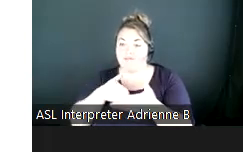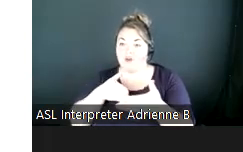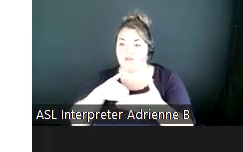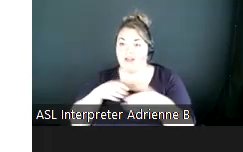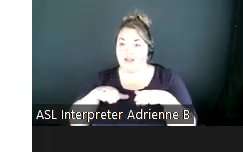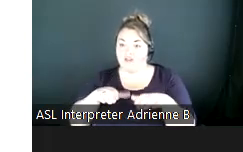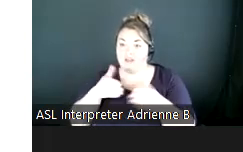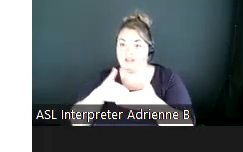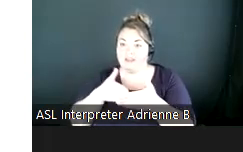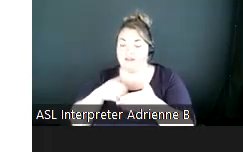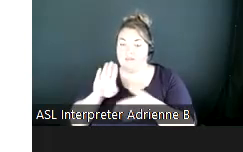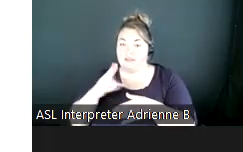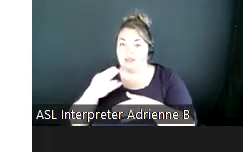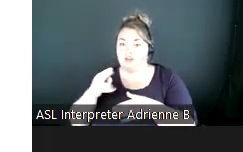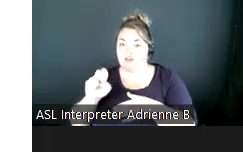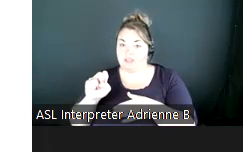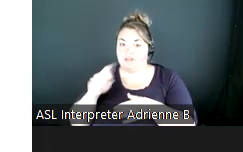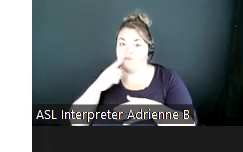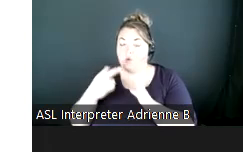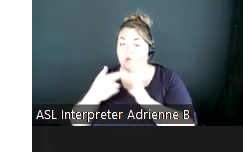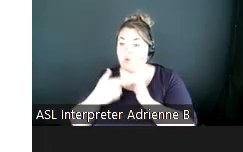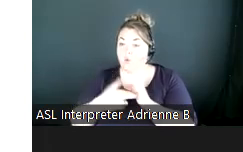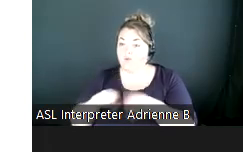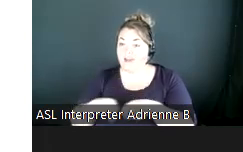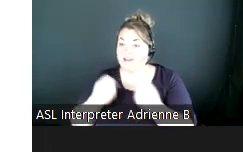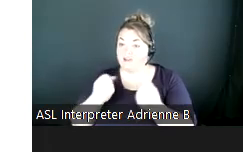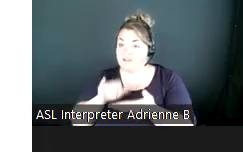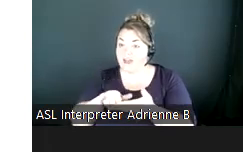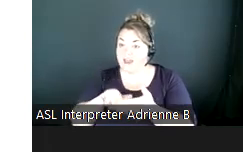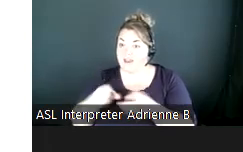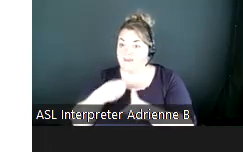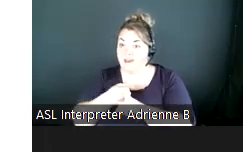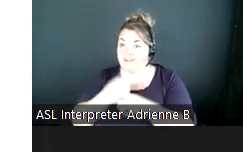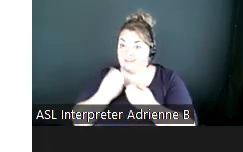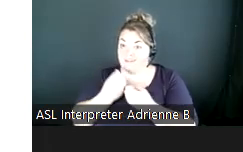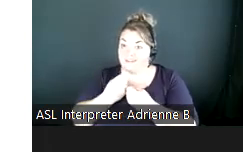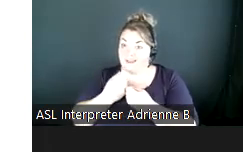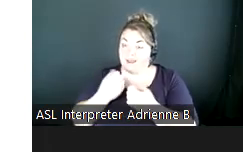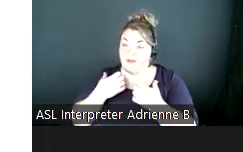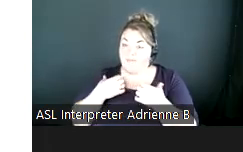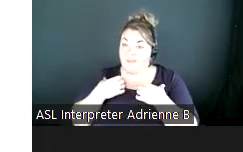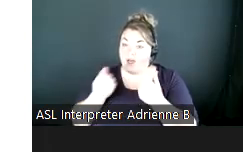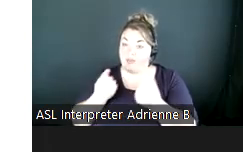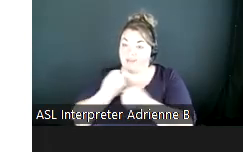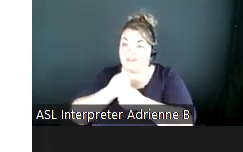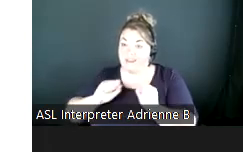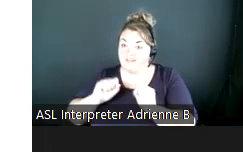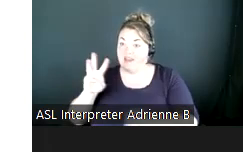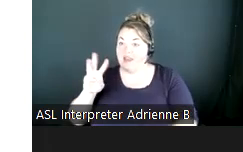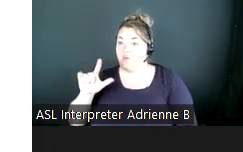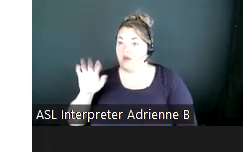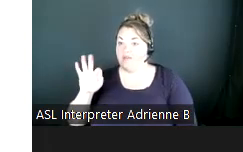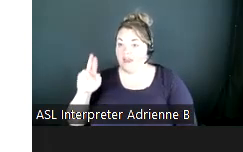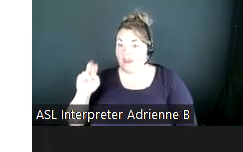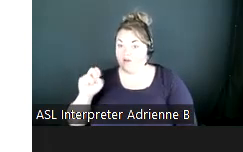BHEs for rule violations that impact health, safety, and welfare between January 1st of 2024, which is when the